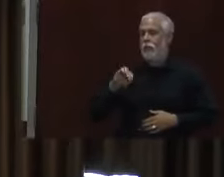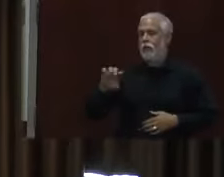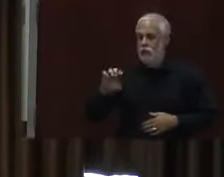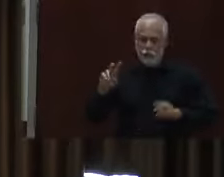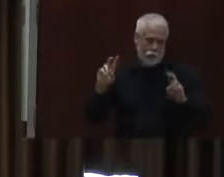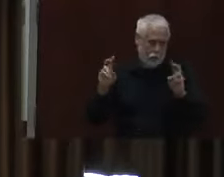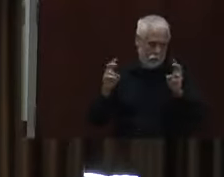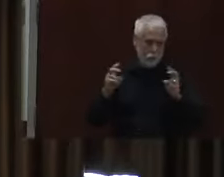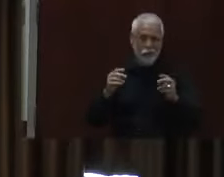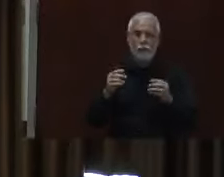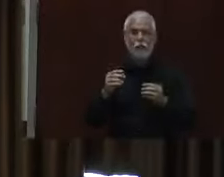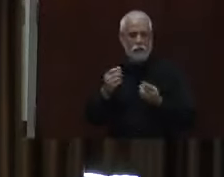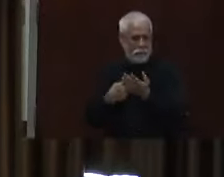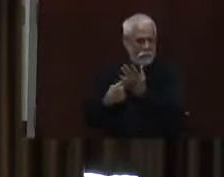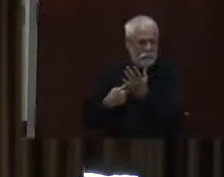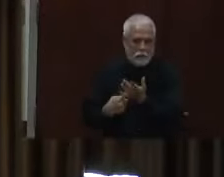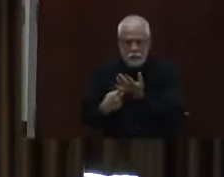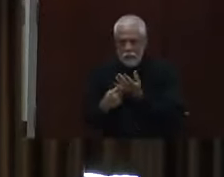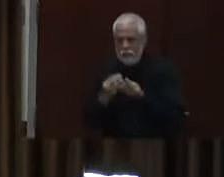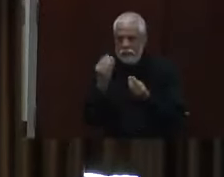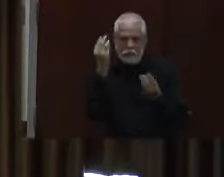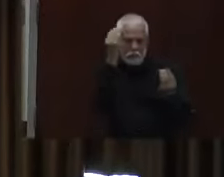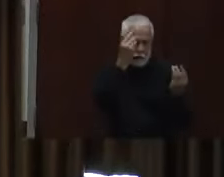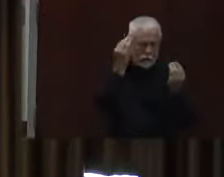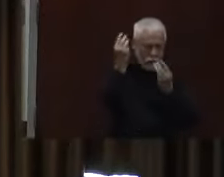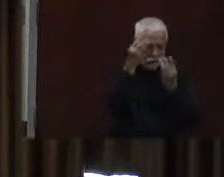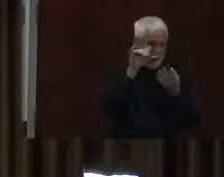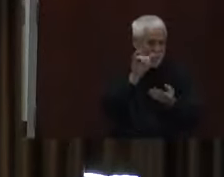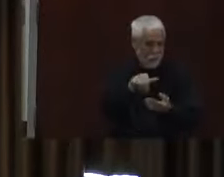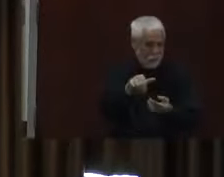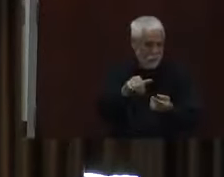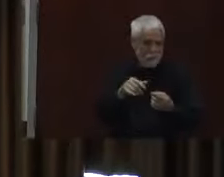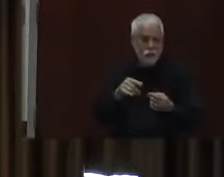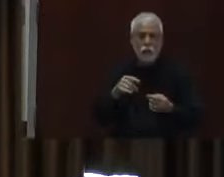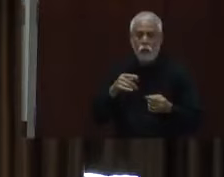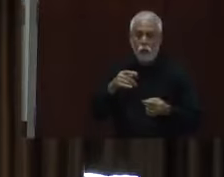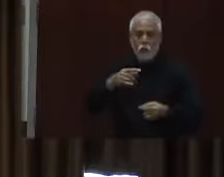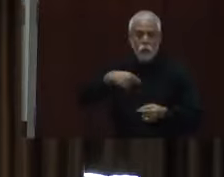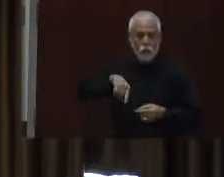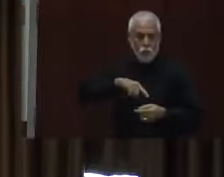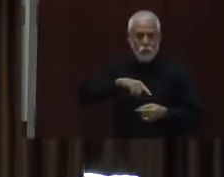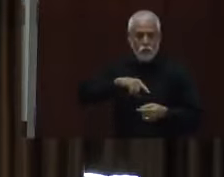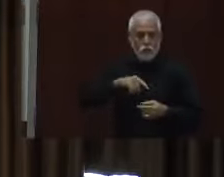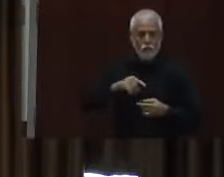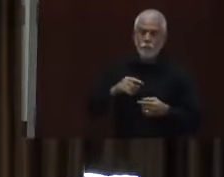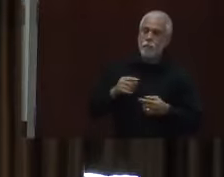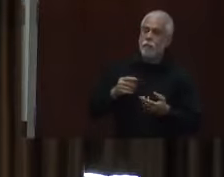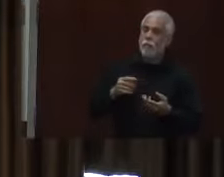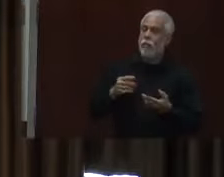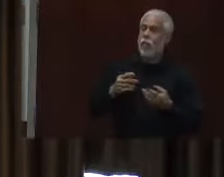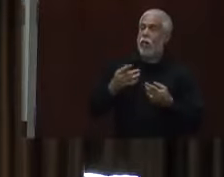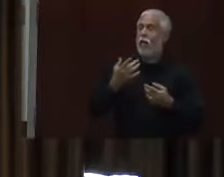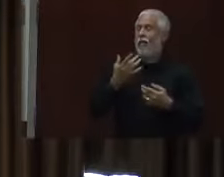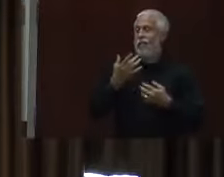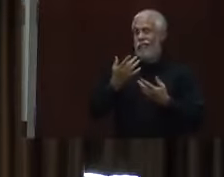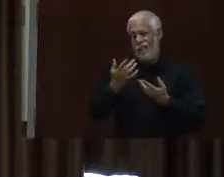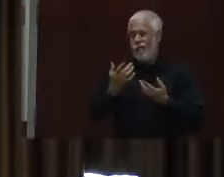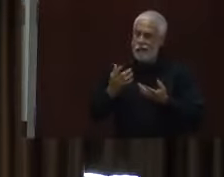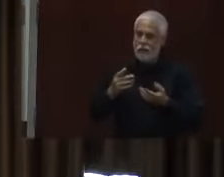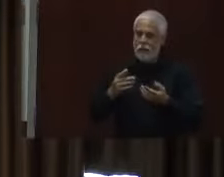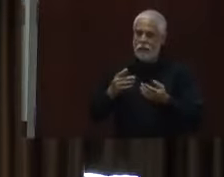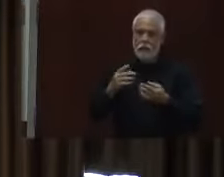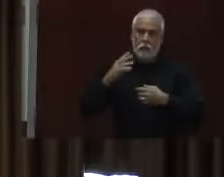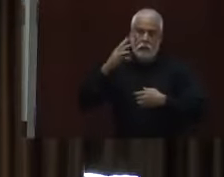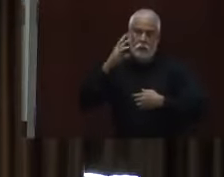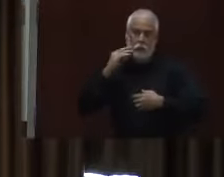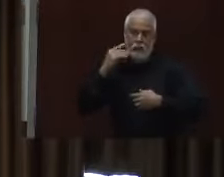been a lot of thought about that, and we are at least mildly benefited by the experience of